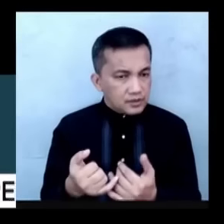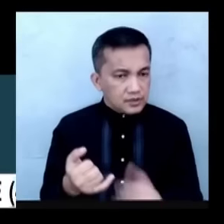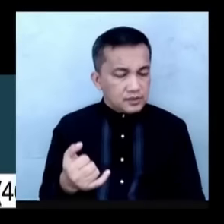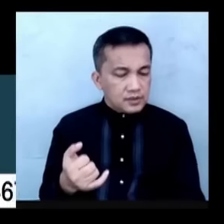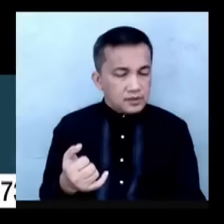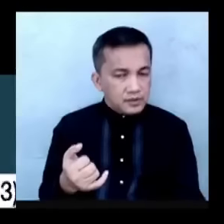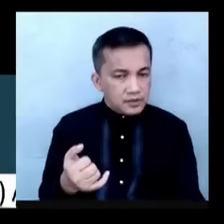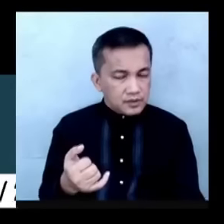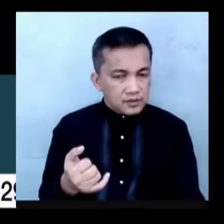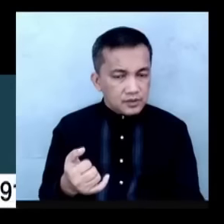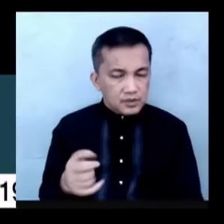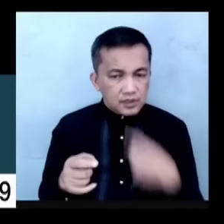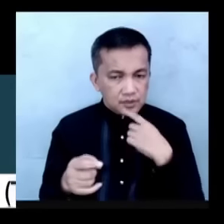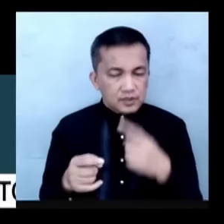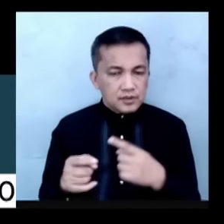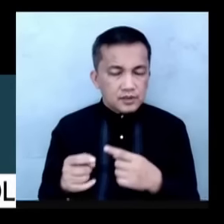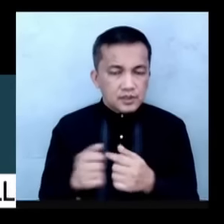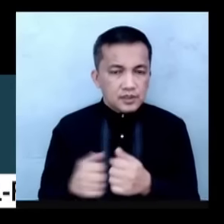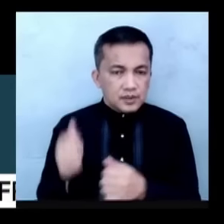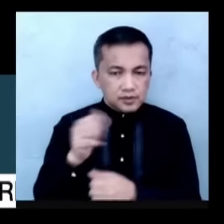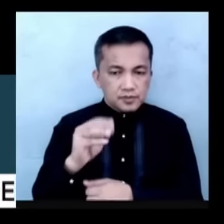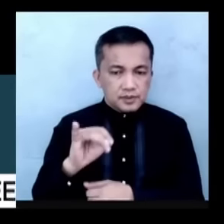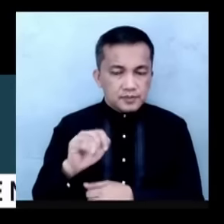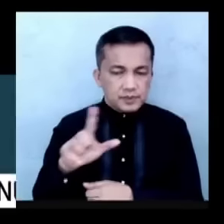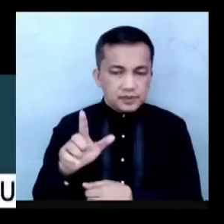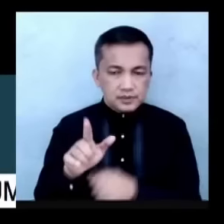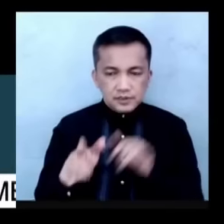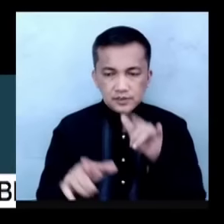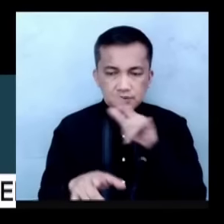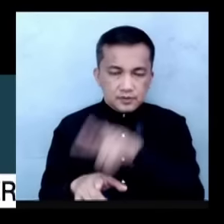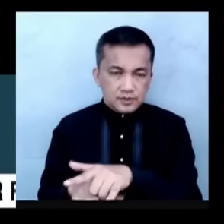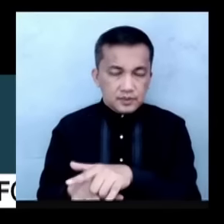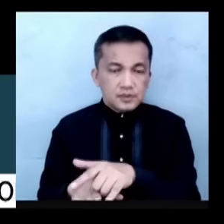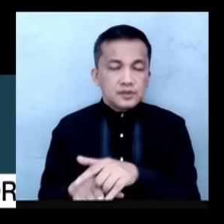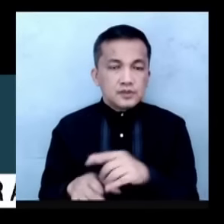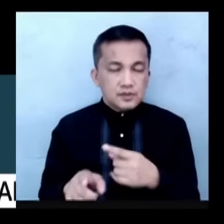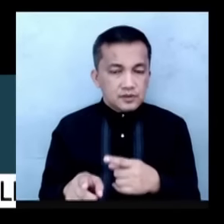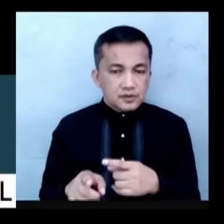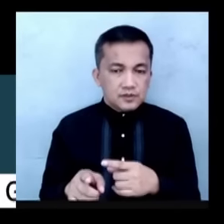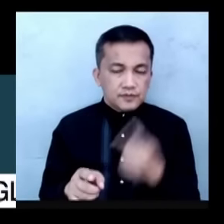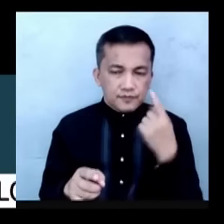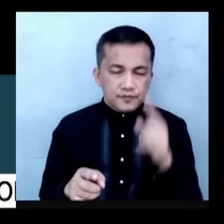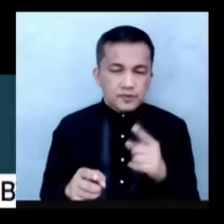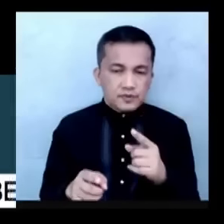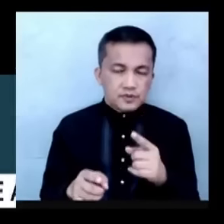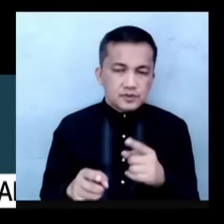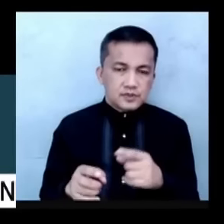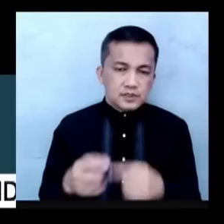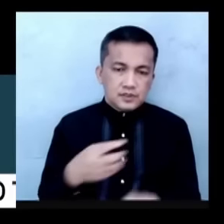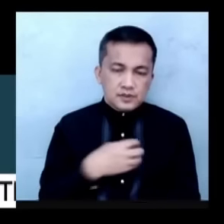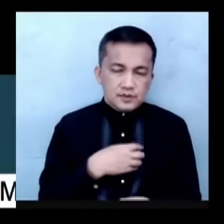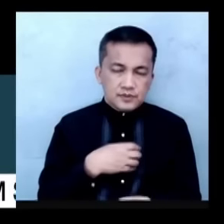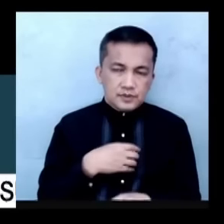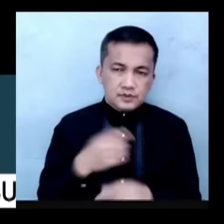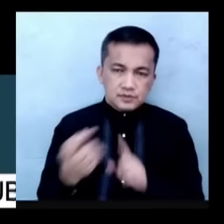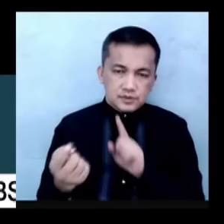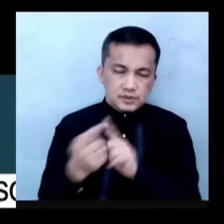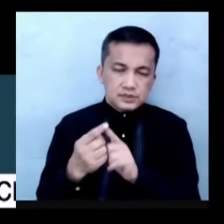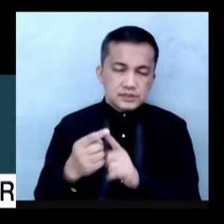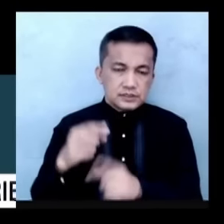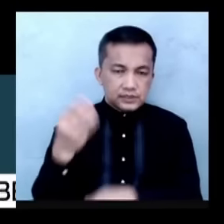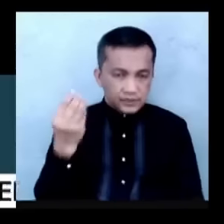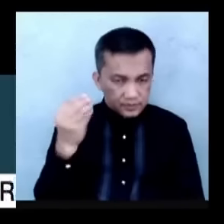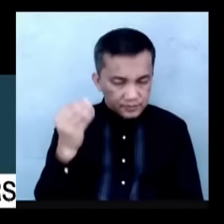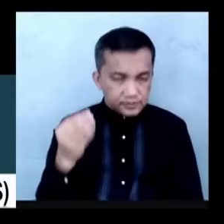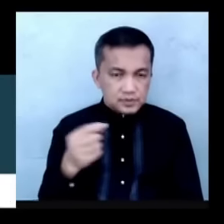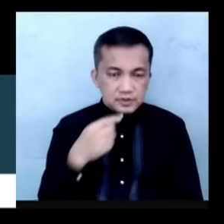and PNP Chief Romel Marbil will be arriving at the DIV Hubinter, or the Indonesian police, here in Jakarta. BI officials said